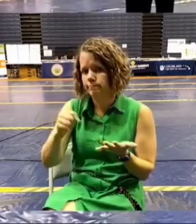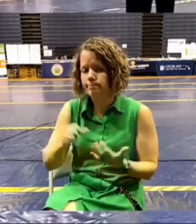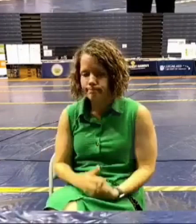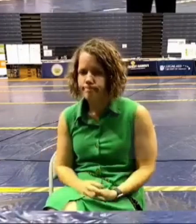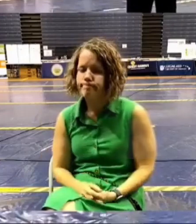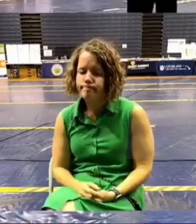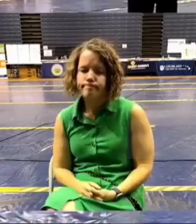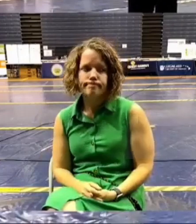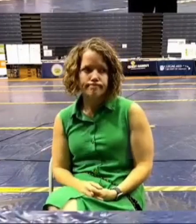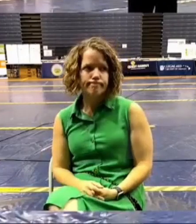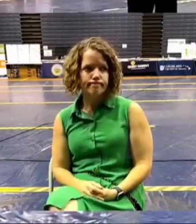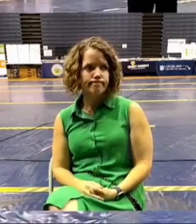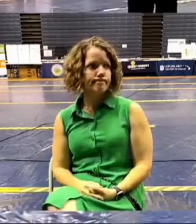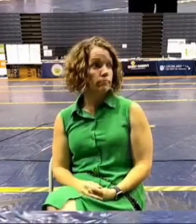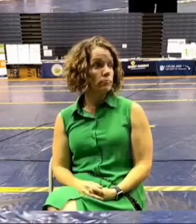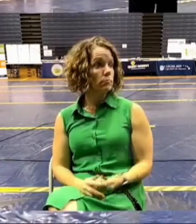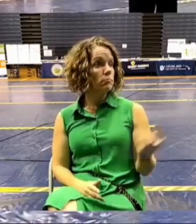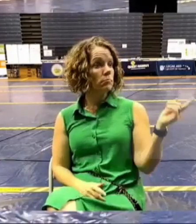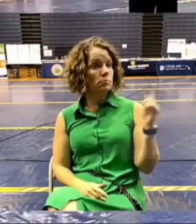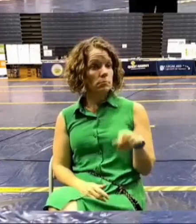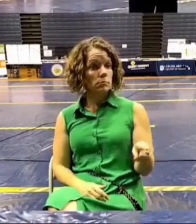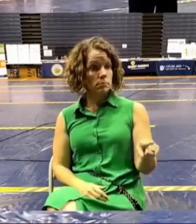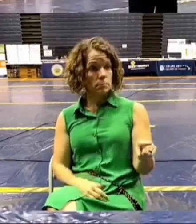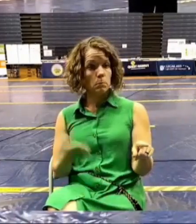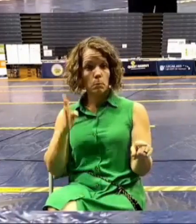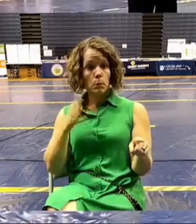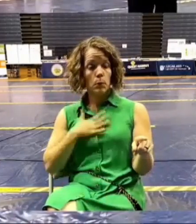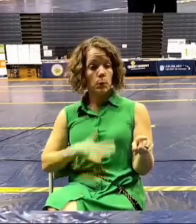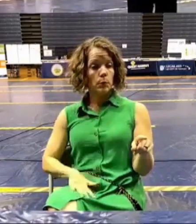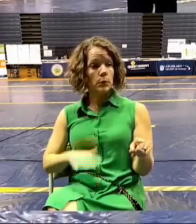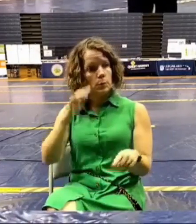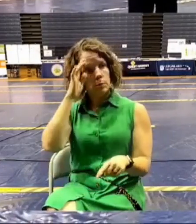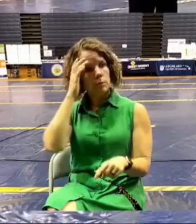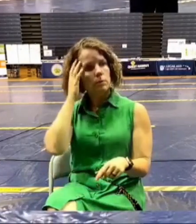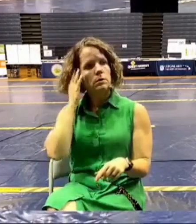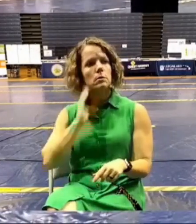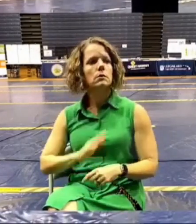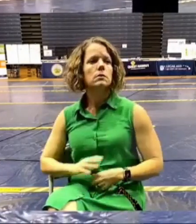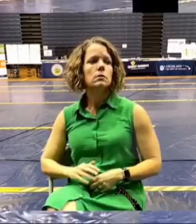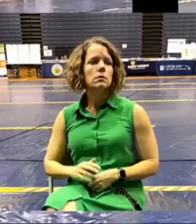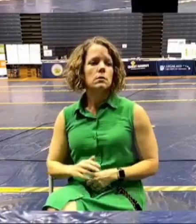Thanks. Thank you for that answer. Sir, your